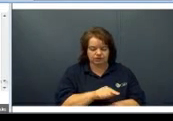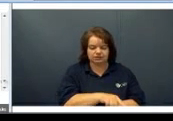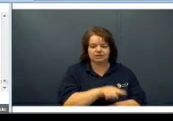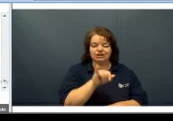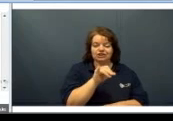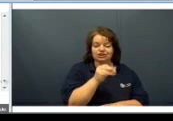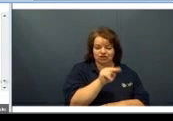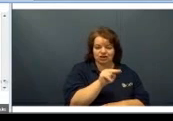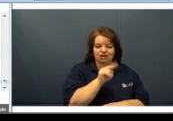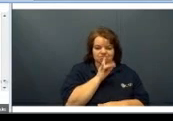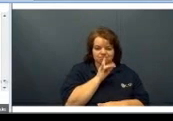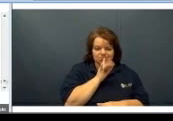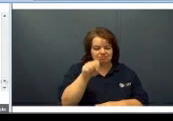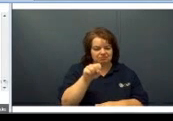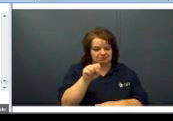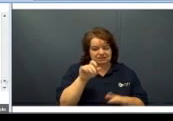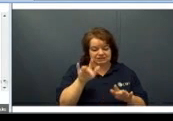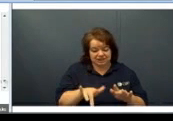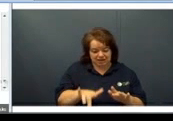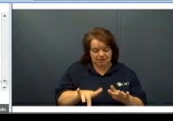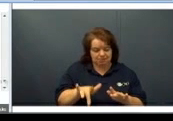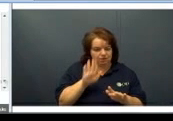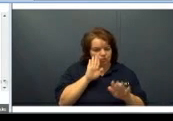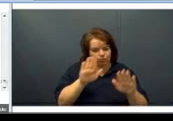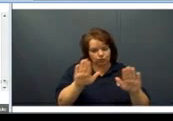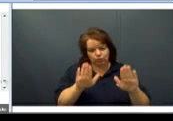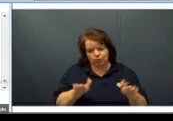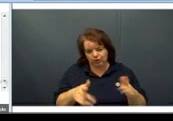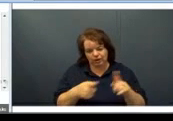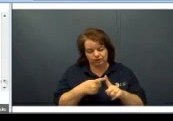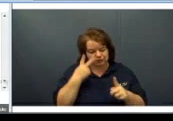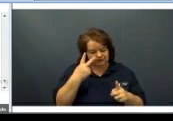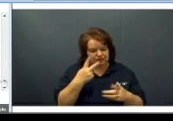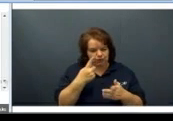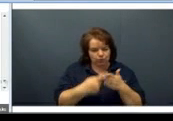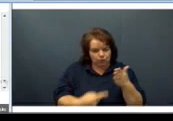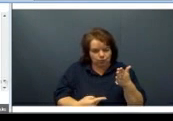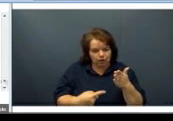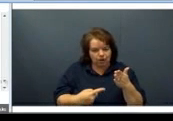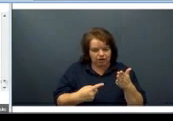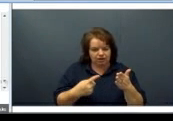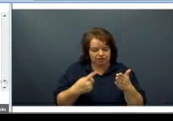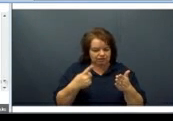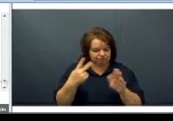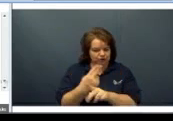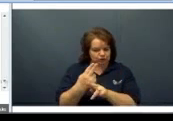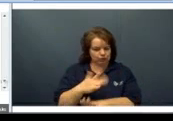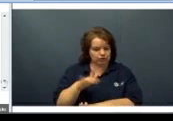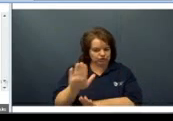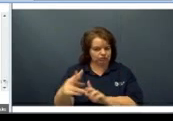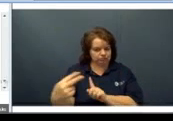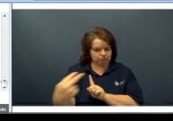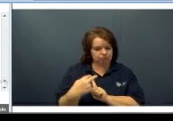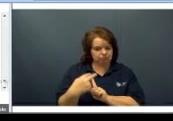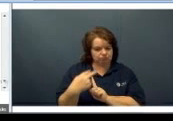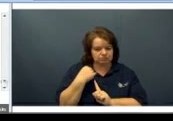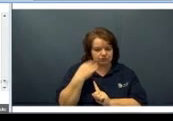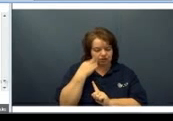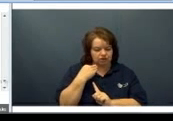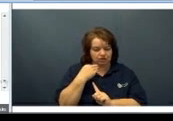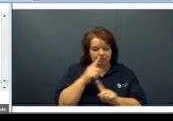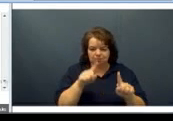Tabbing through a web page is a great way to get a sense of what a keyboard-only user would face, a sighted keyboard-only